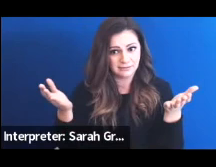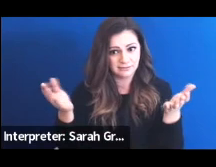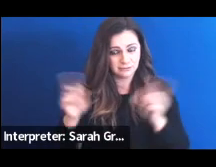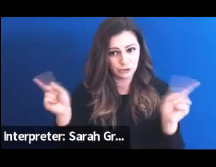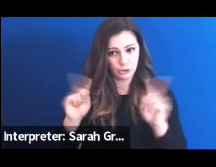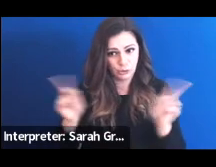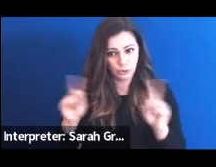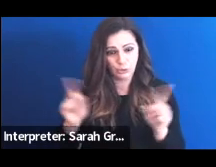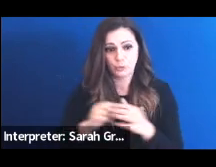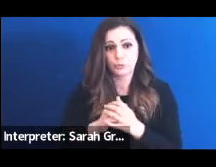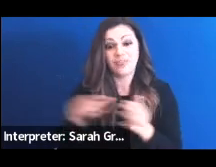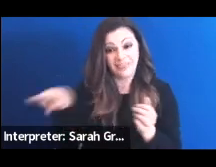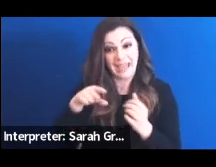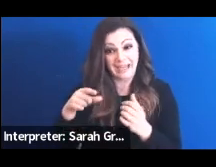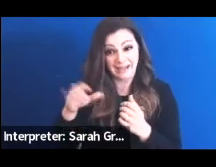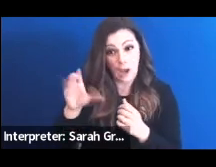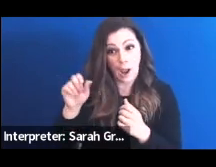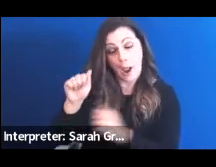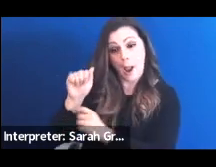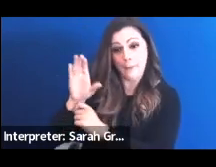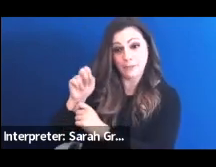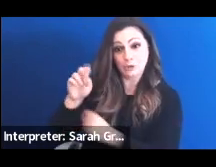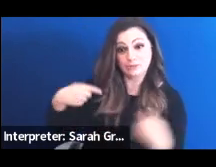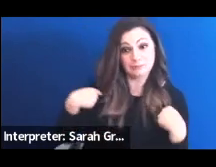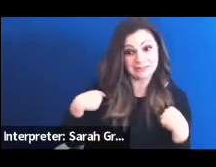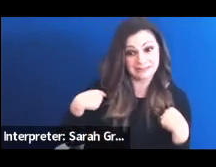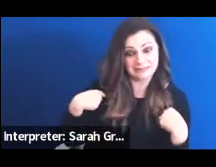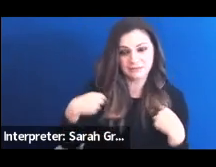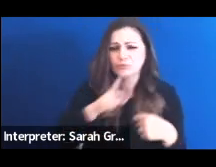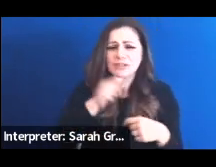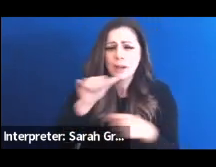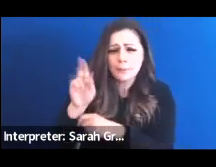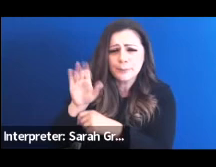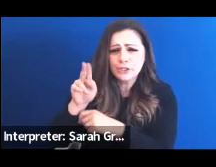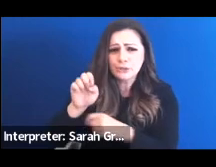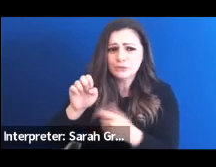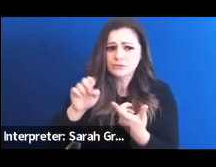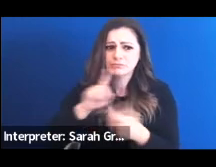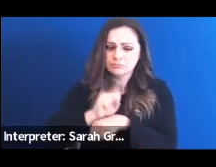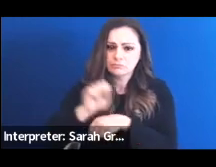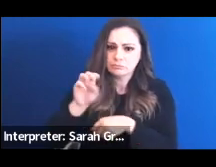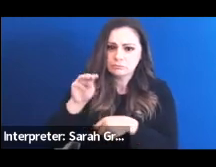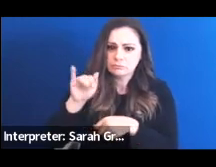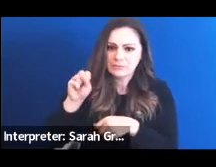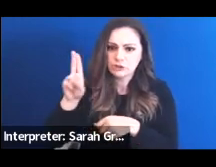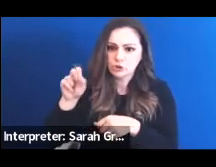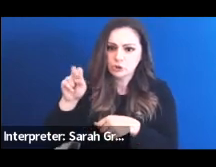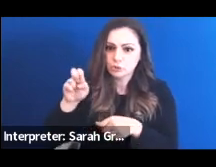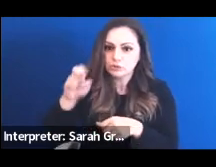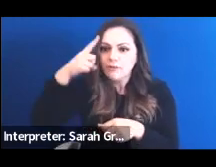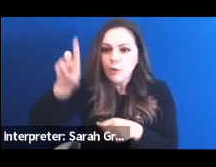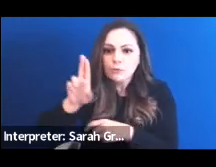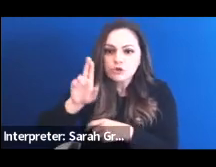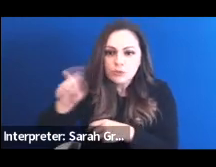term misuse, it's not prescription drug abuse, it's misuse. People aren't using the prescriptions the way it was intended. Probably wasn't even their